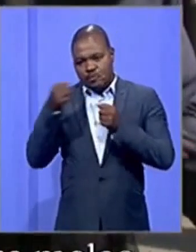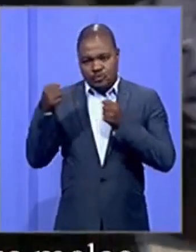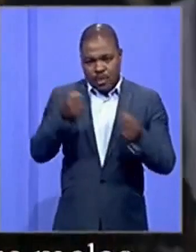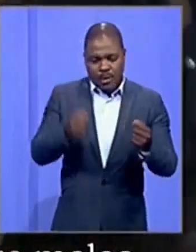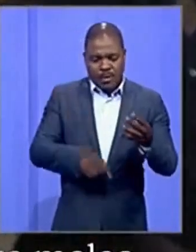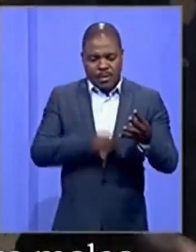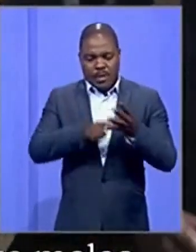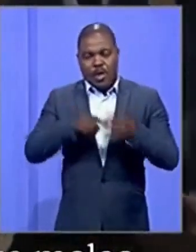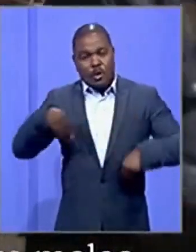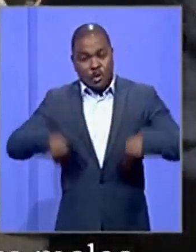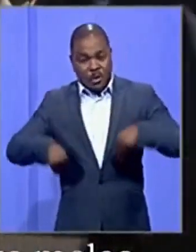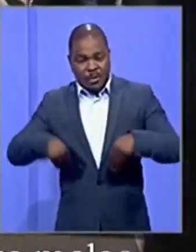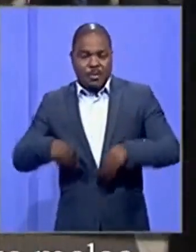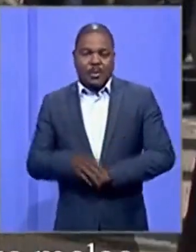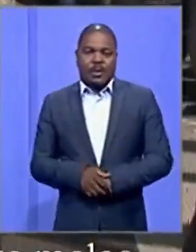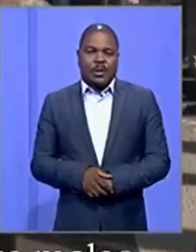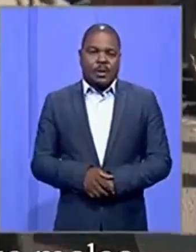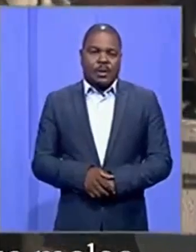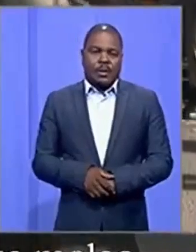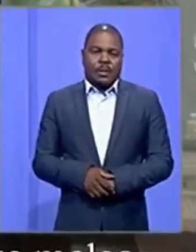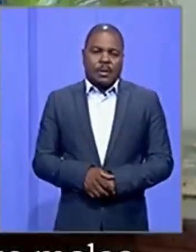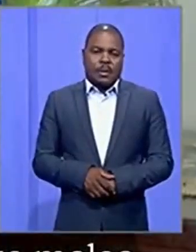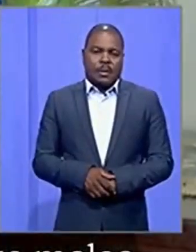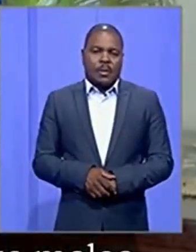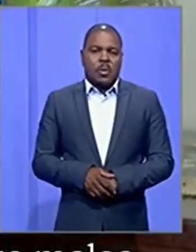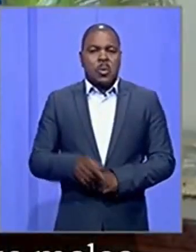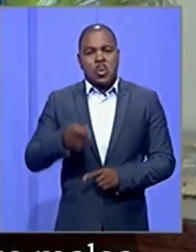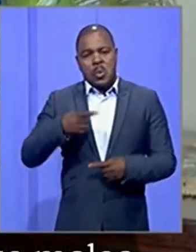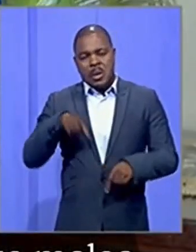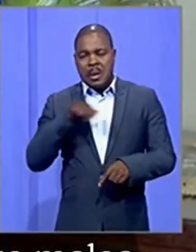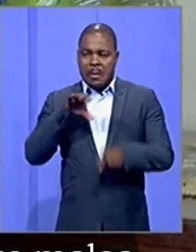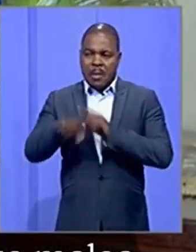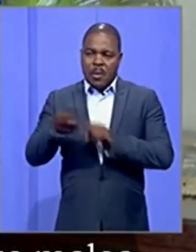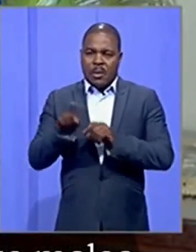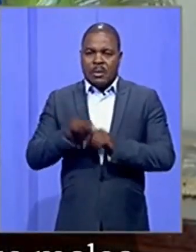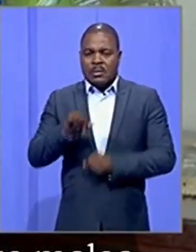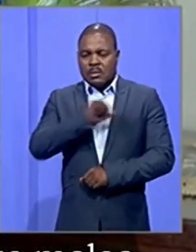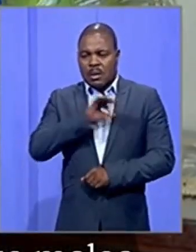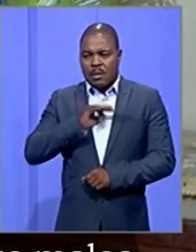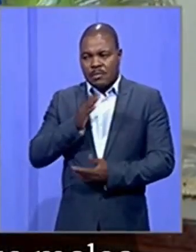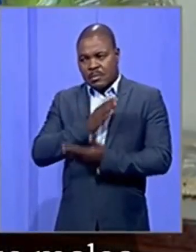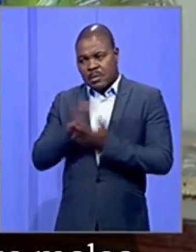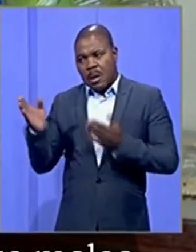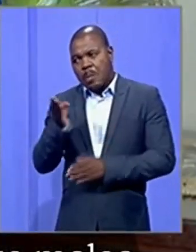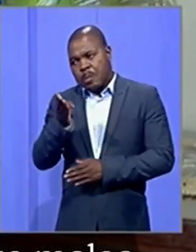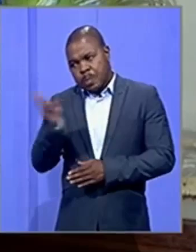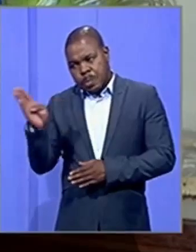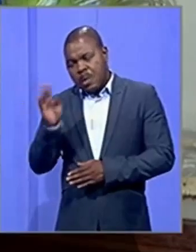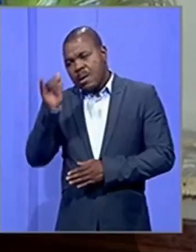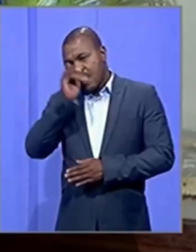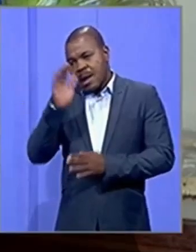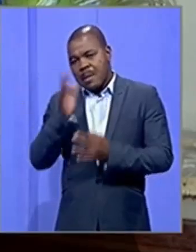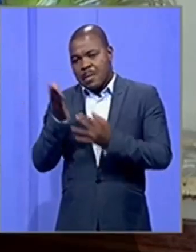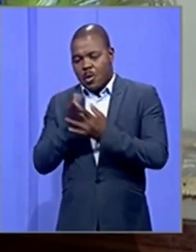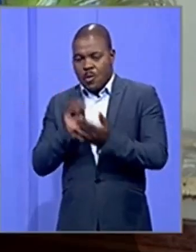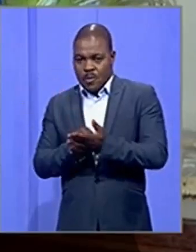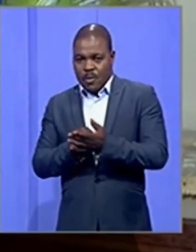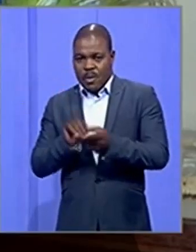le bonwenwe thotse gore di employees tsa rona di na le di criminal record di employees ka